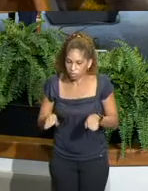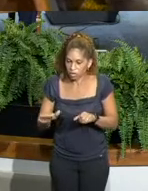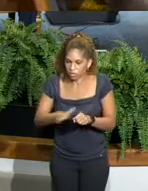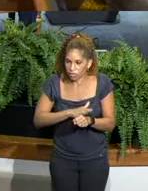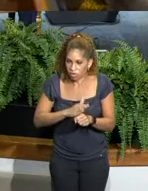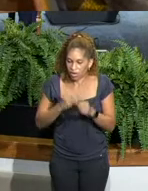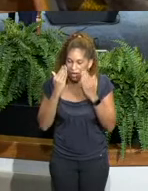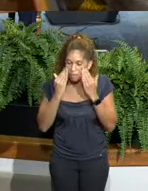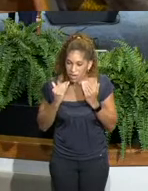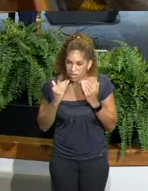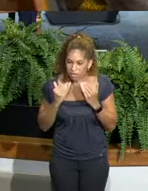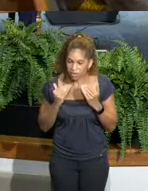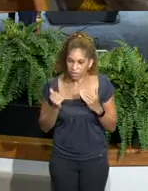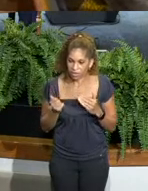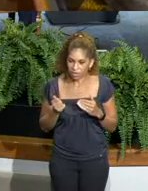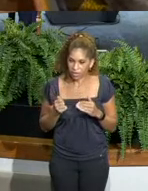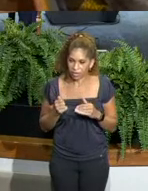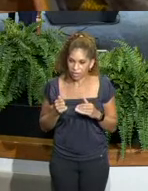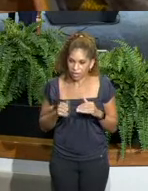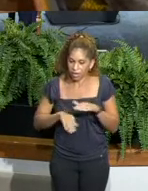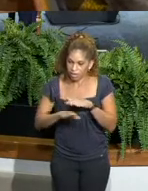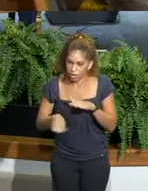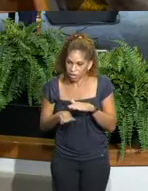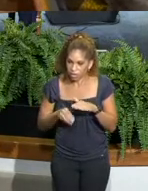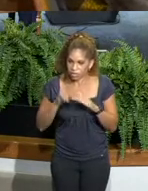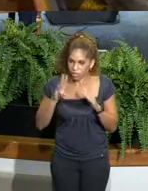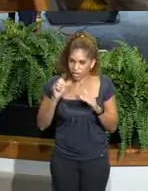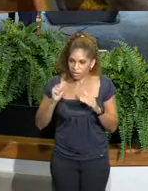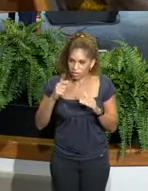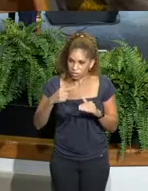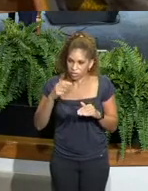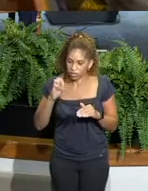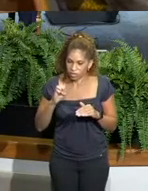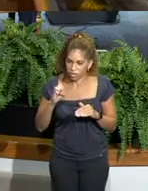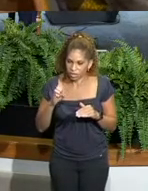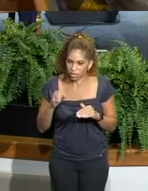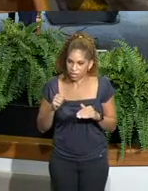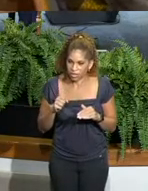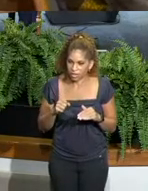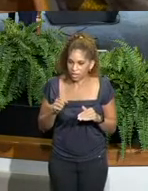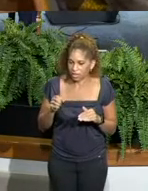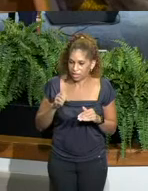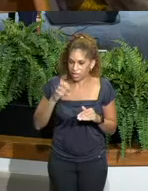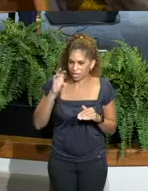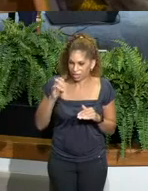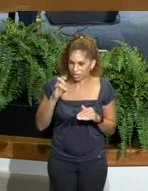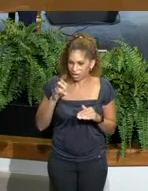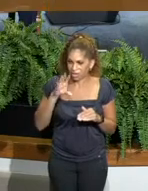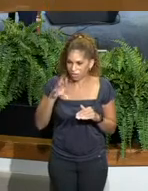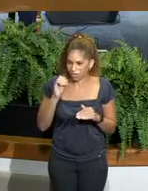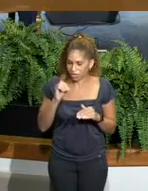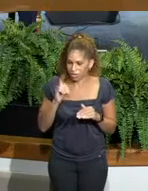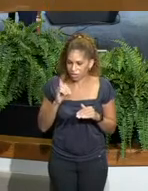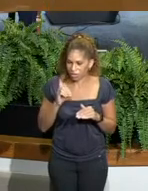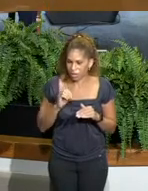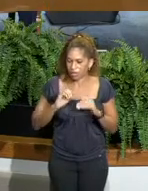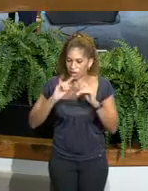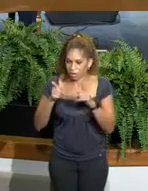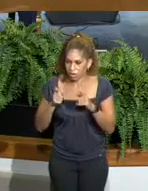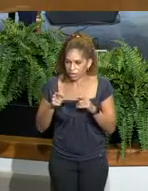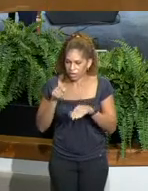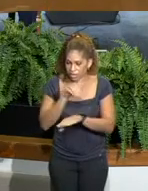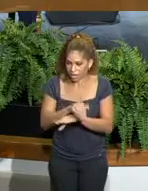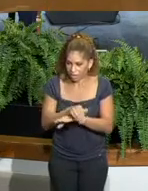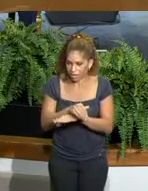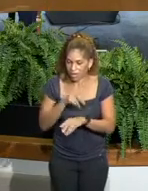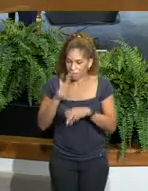The minimum wage is $7.25. In Georgia, $5.15. And when you go out this evening to the restaurant, the